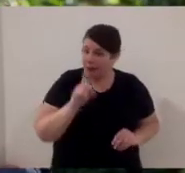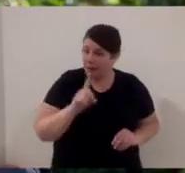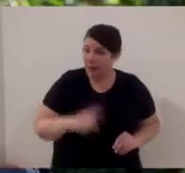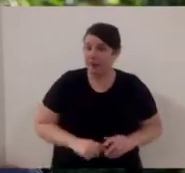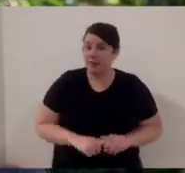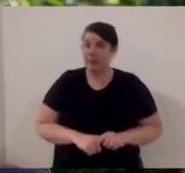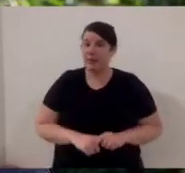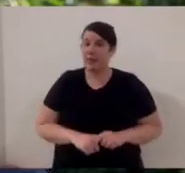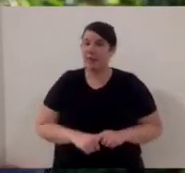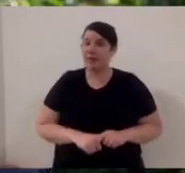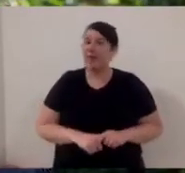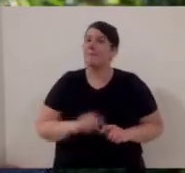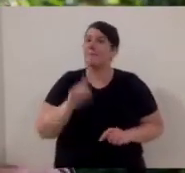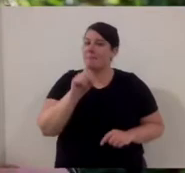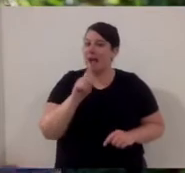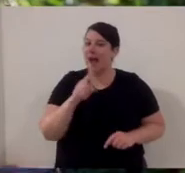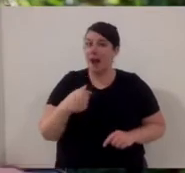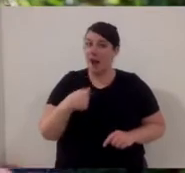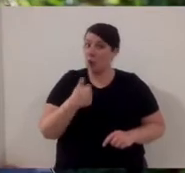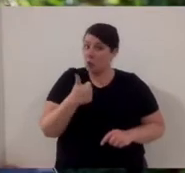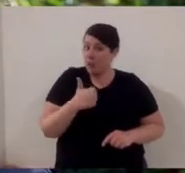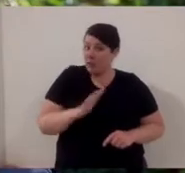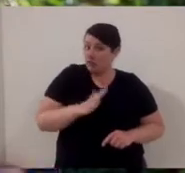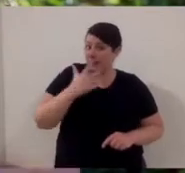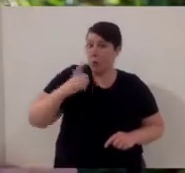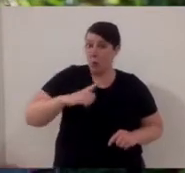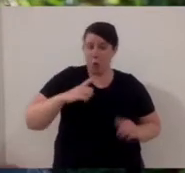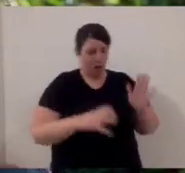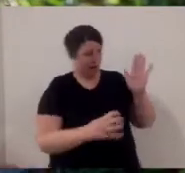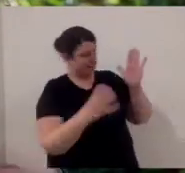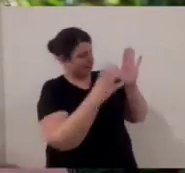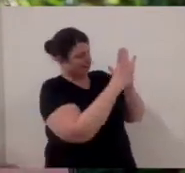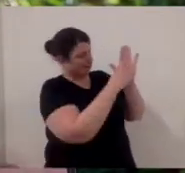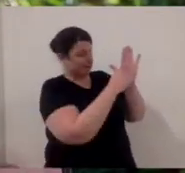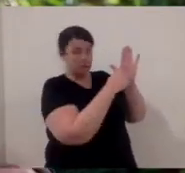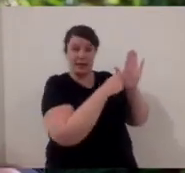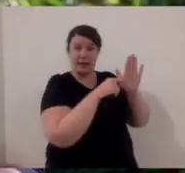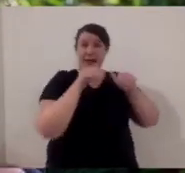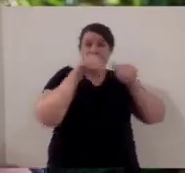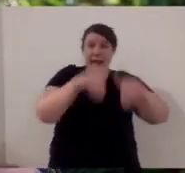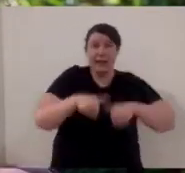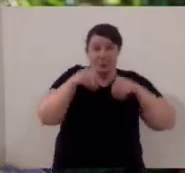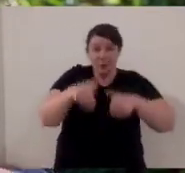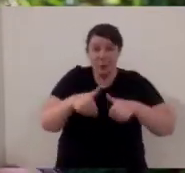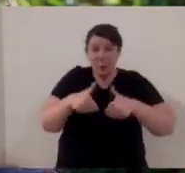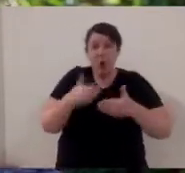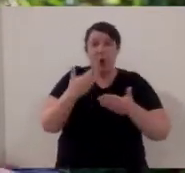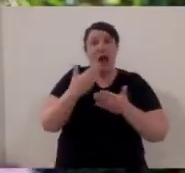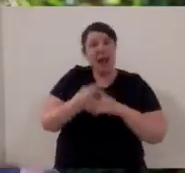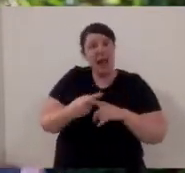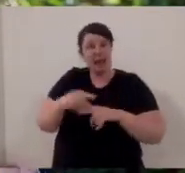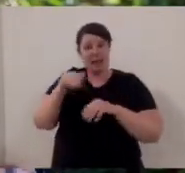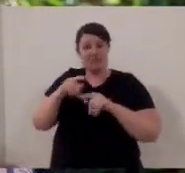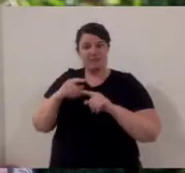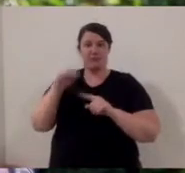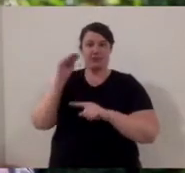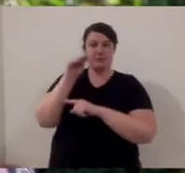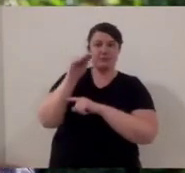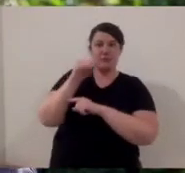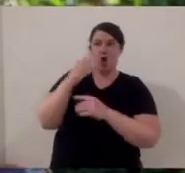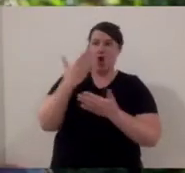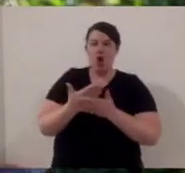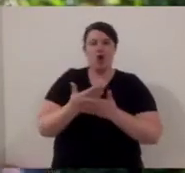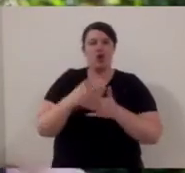fun fact, but I want that to be one of your homework questions. Why is the emu and kangaroo on the Australian coat of